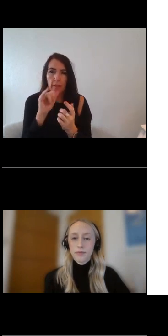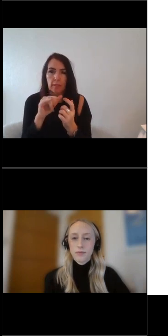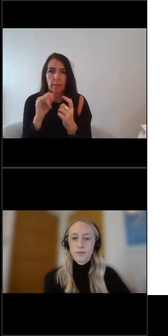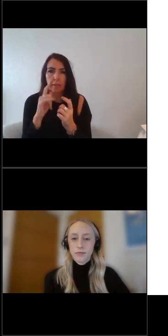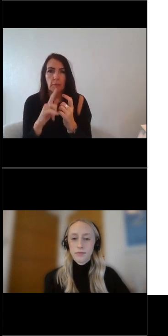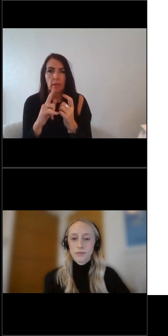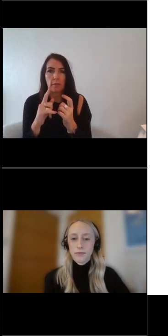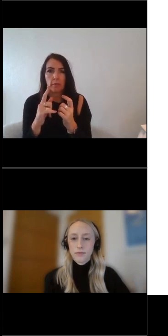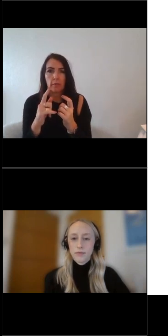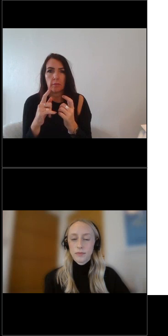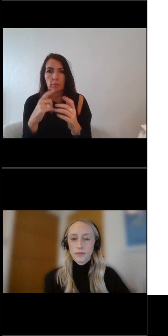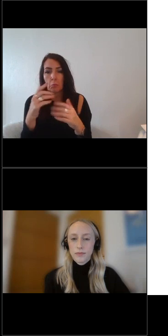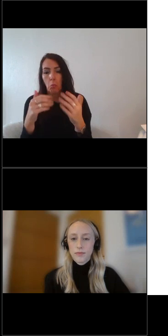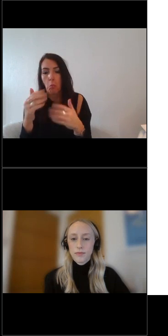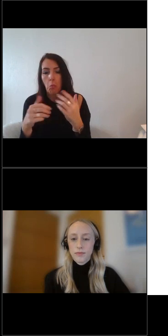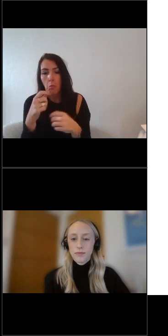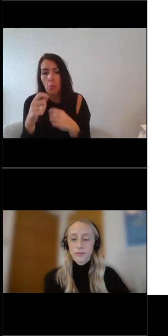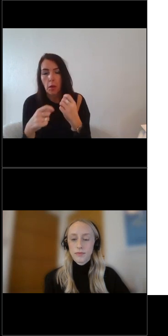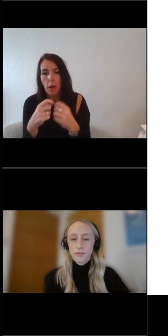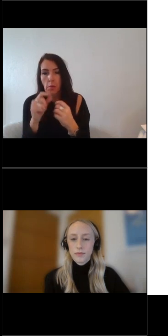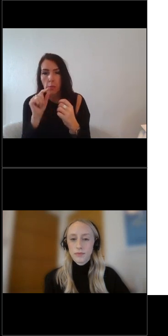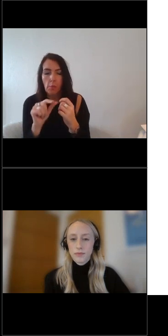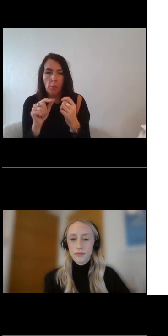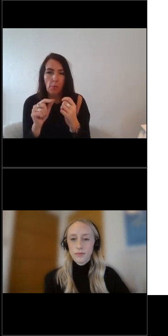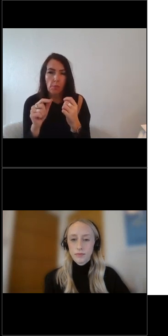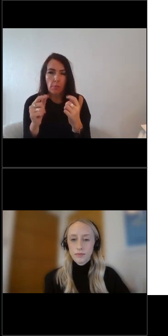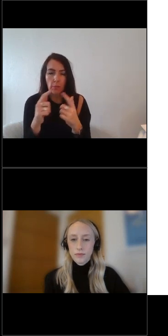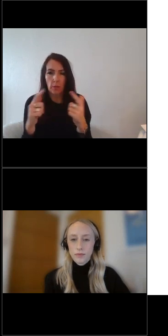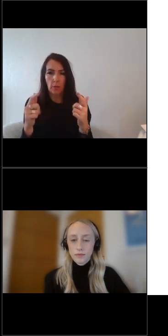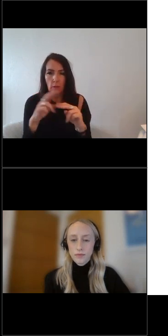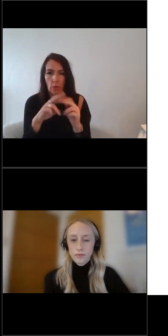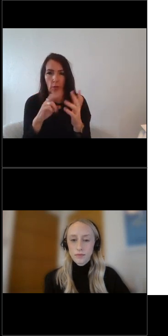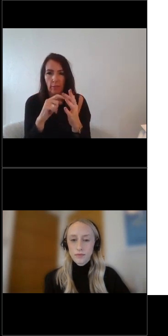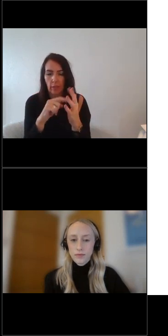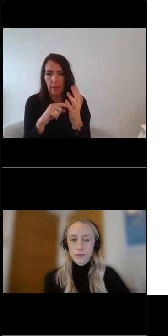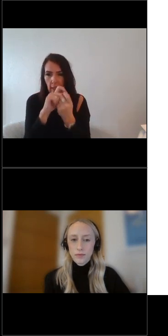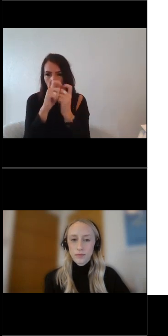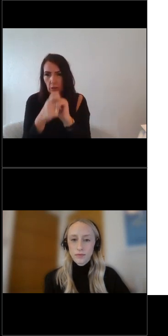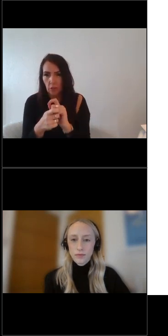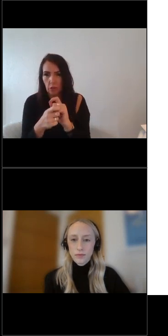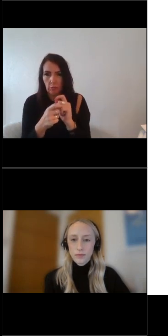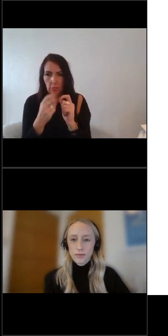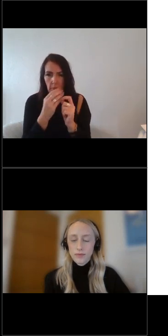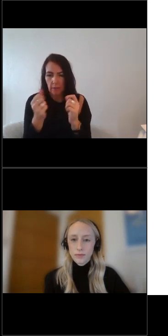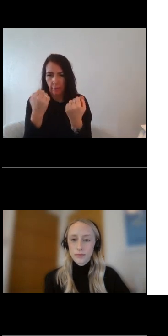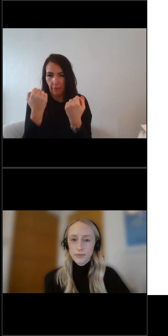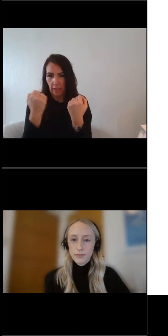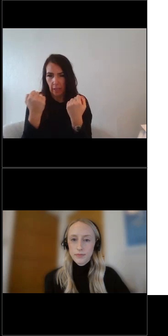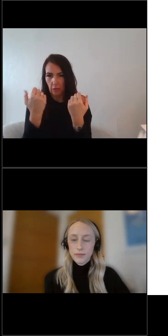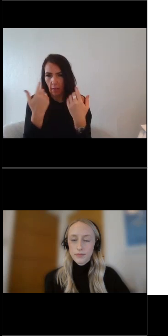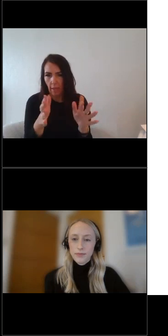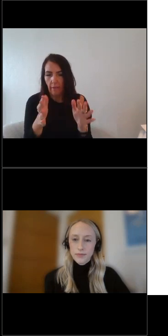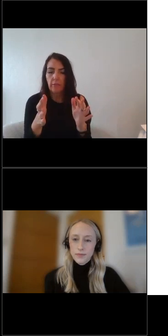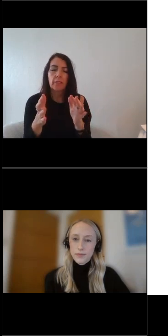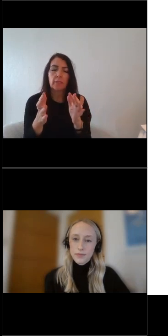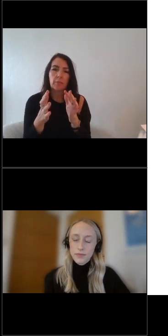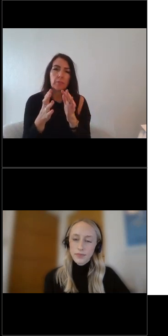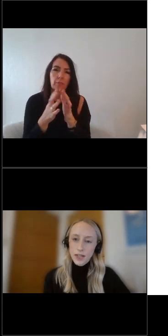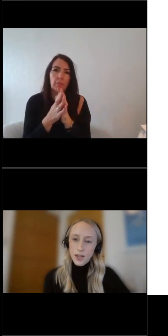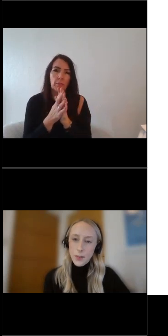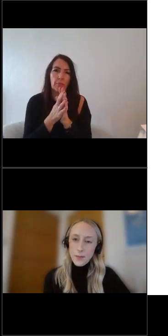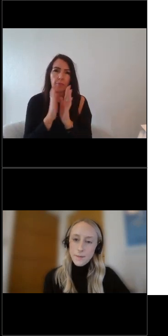guess there comes a point where a lot of your fleet can transition, and maybe there'll be a few vehicles that are left over that solutions